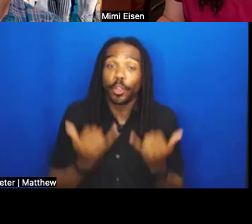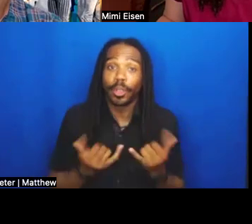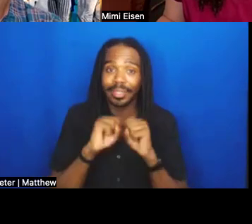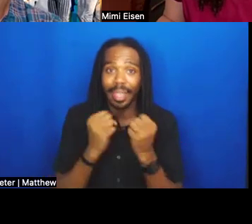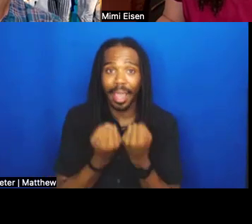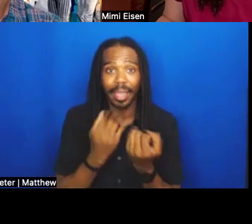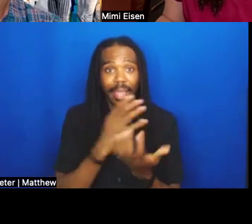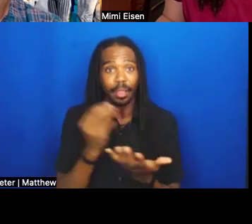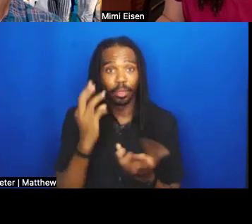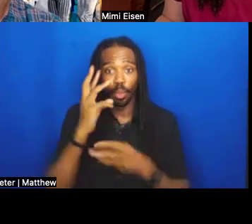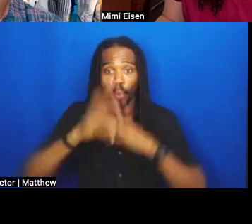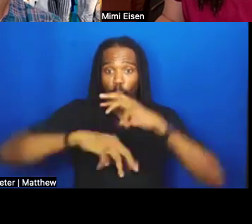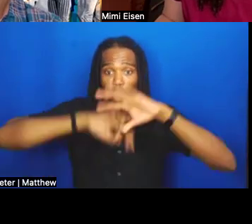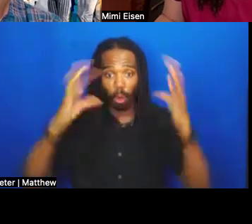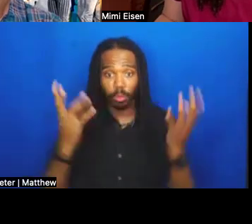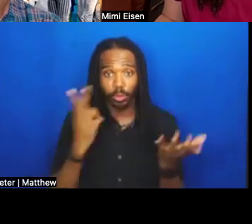world.